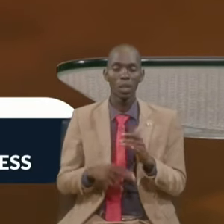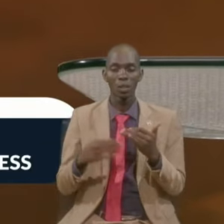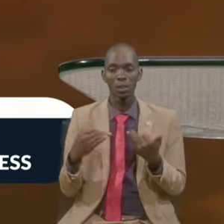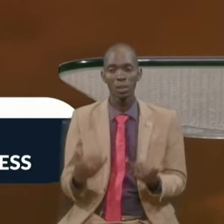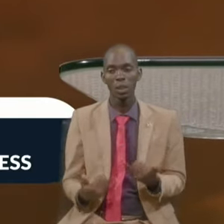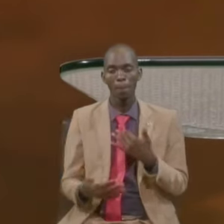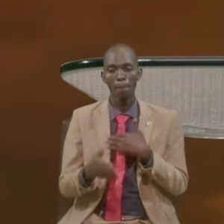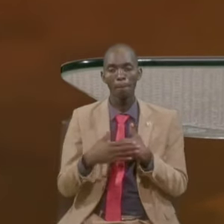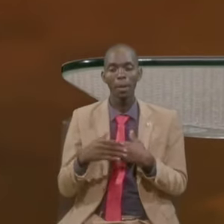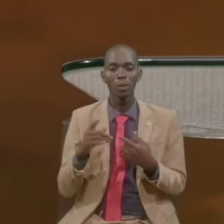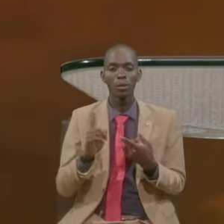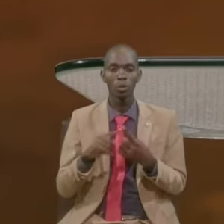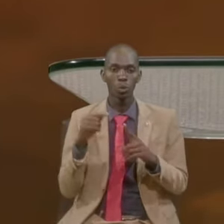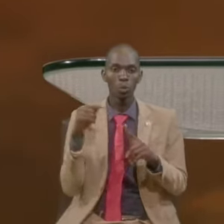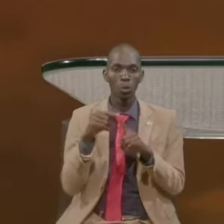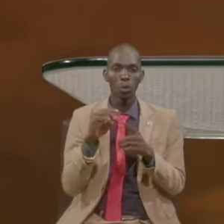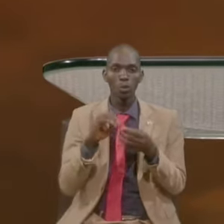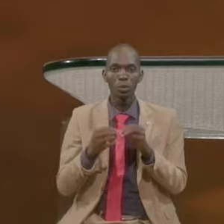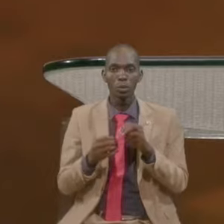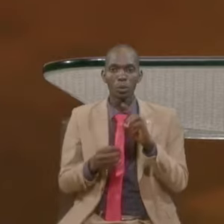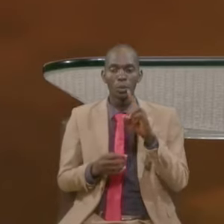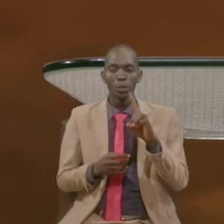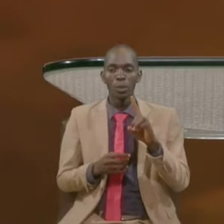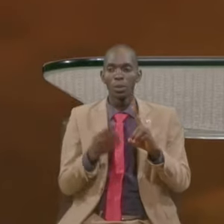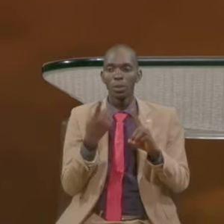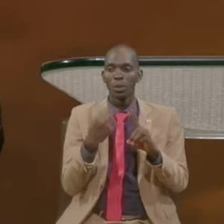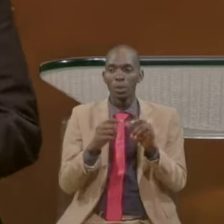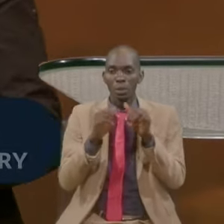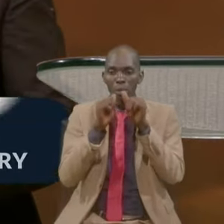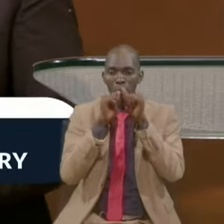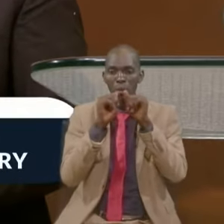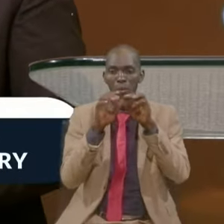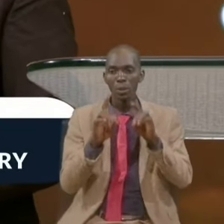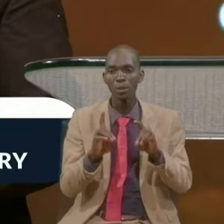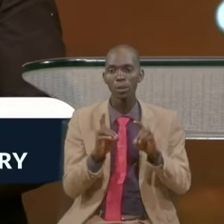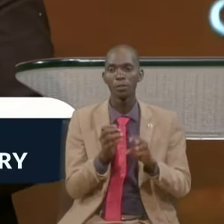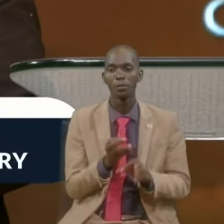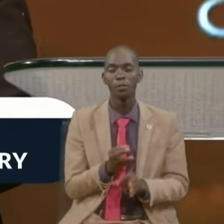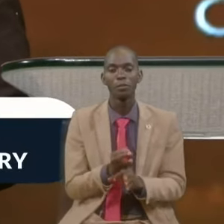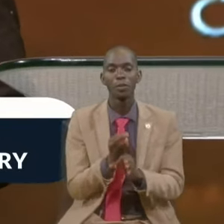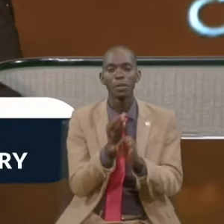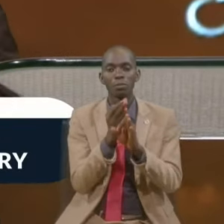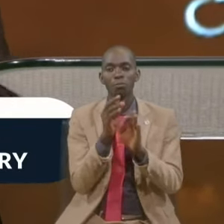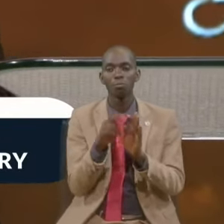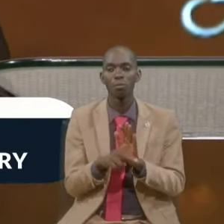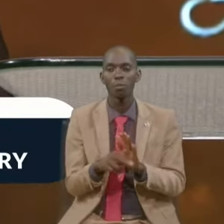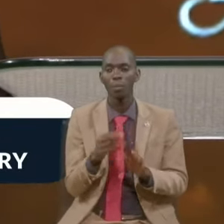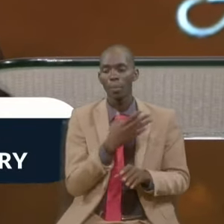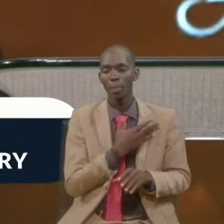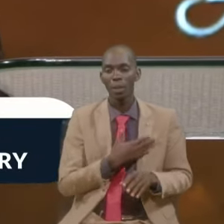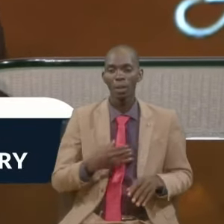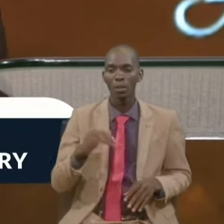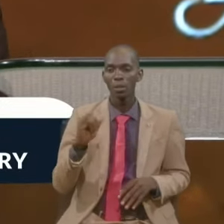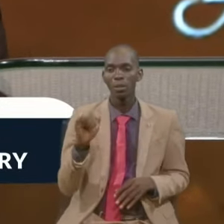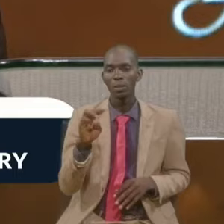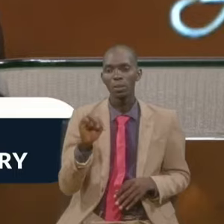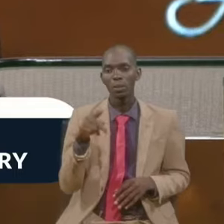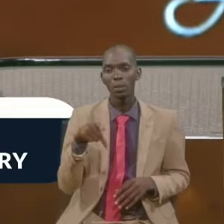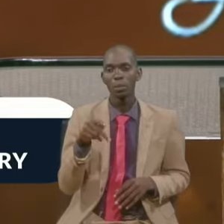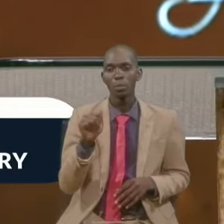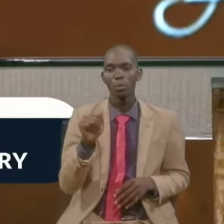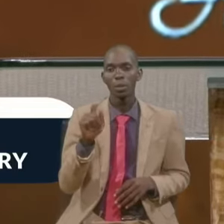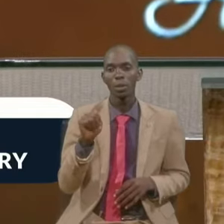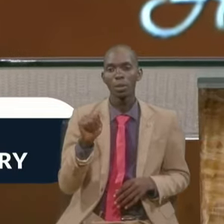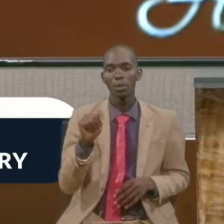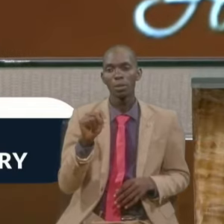at number one. Number one, the blessed faithfulness and impartiality